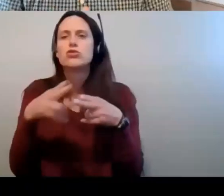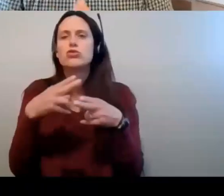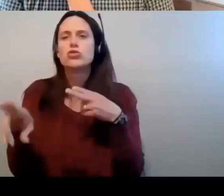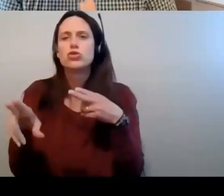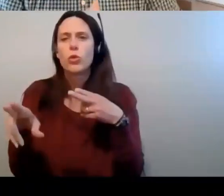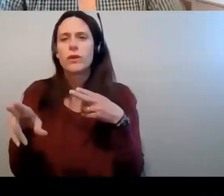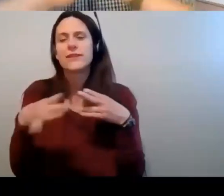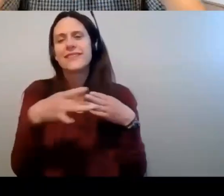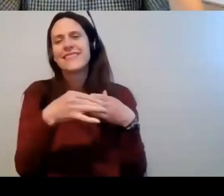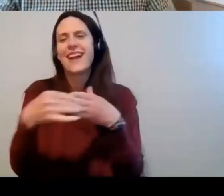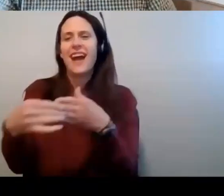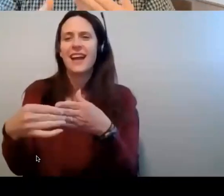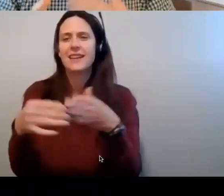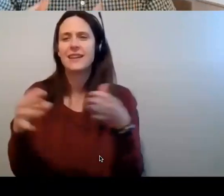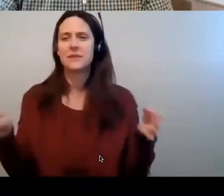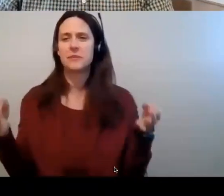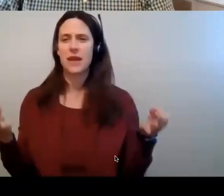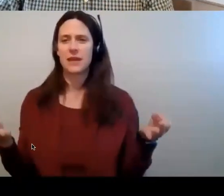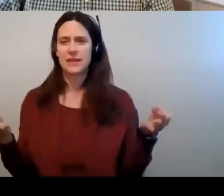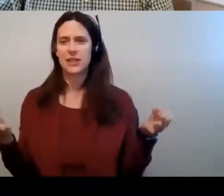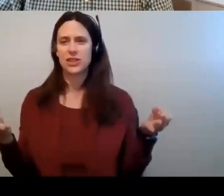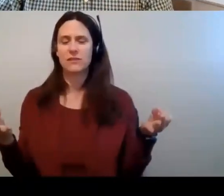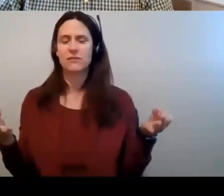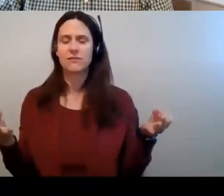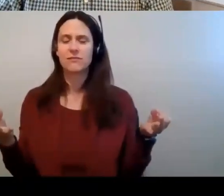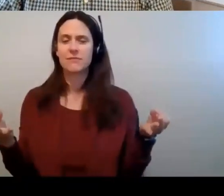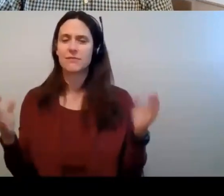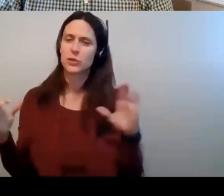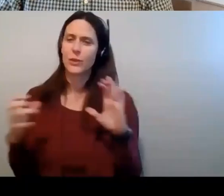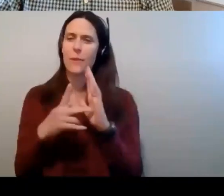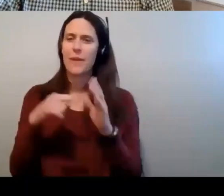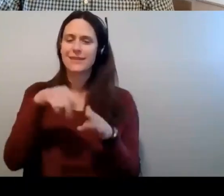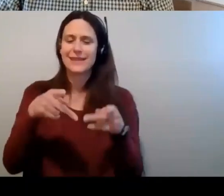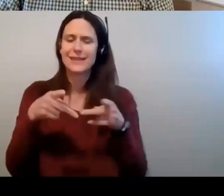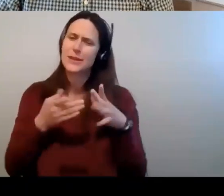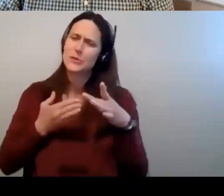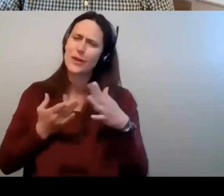Guided meditation just to bring us back to this space. We're gonna power through the end here.